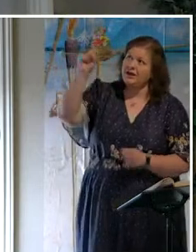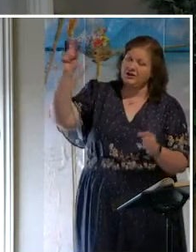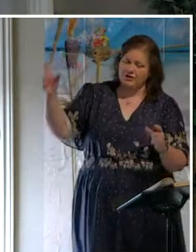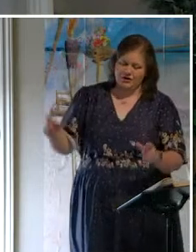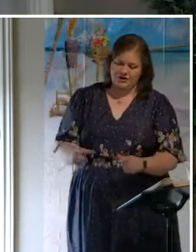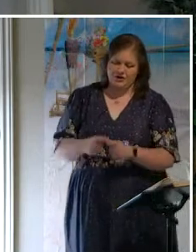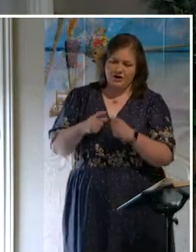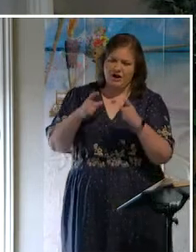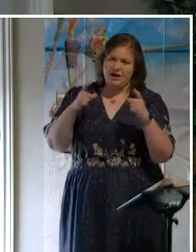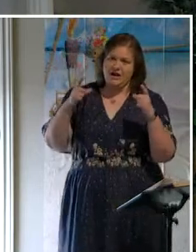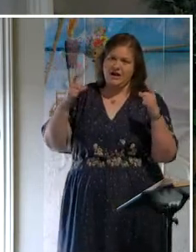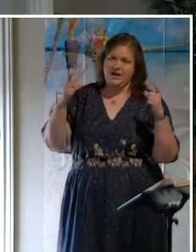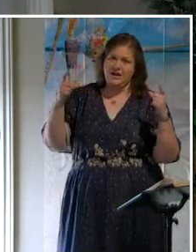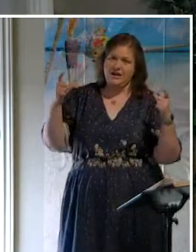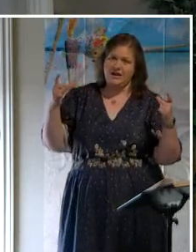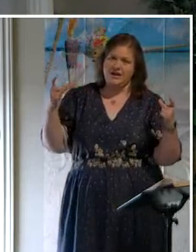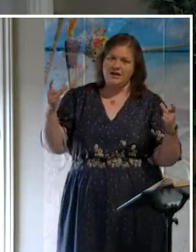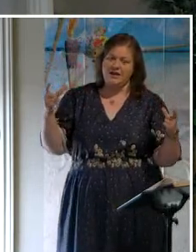greatness.